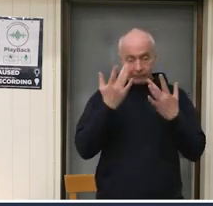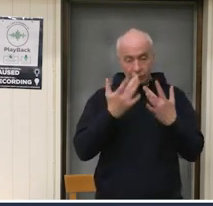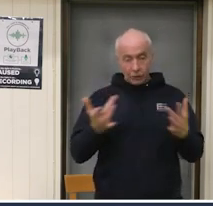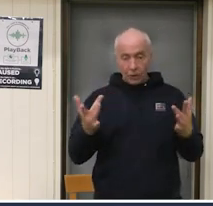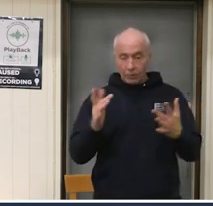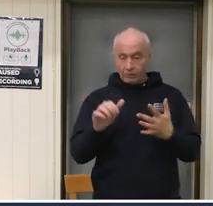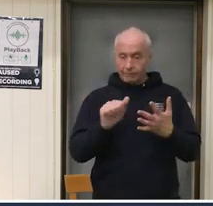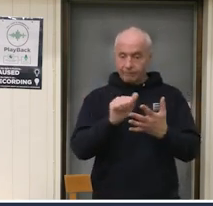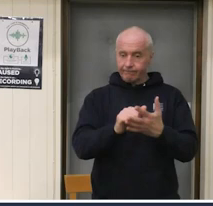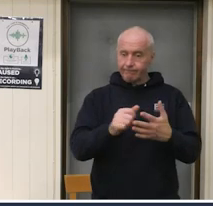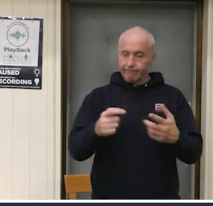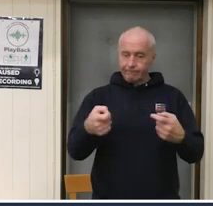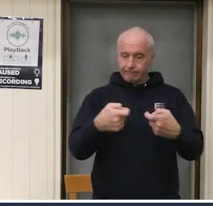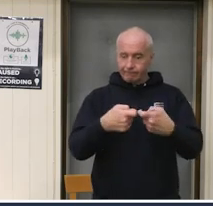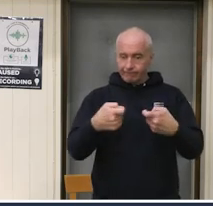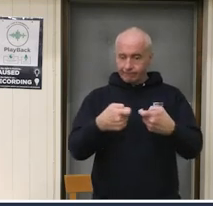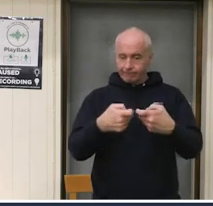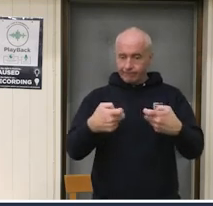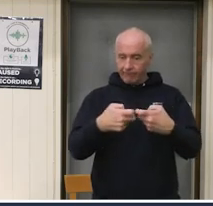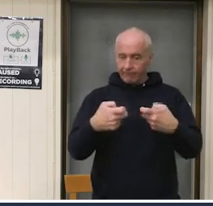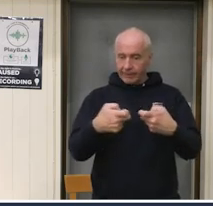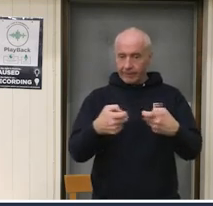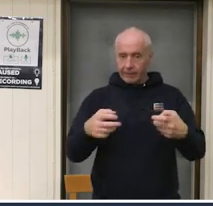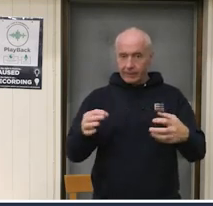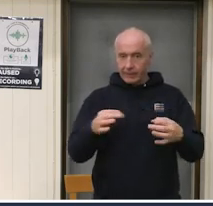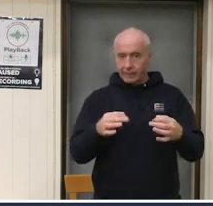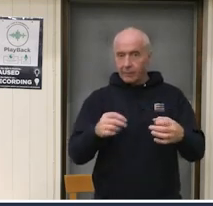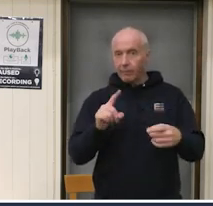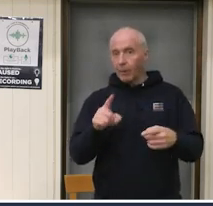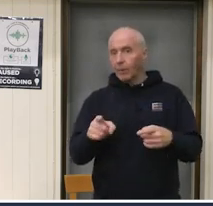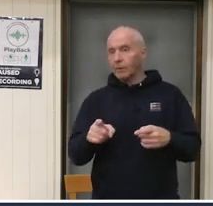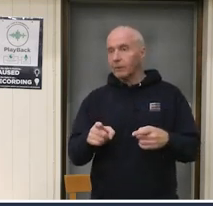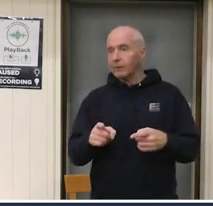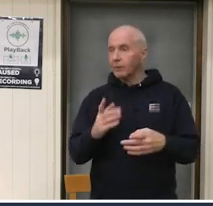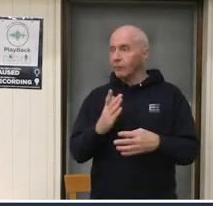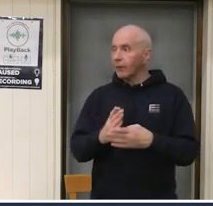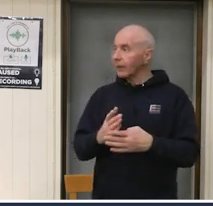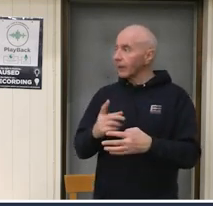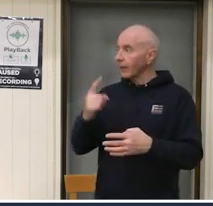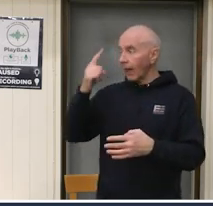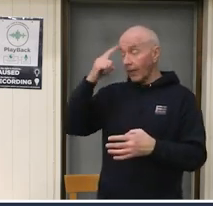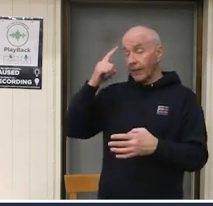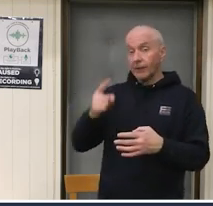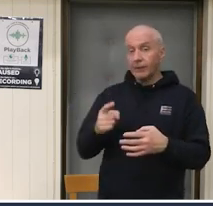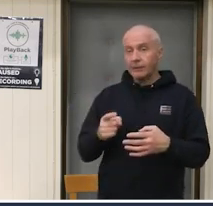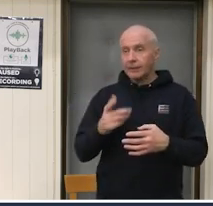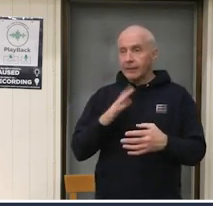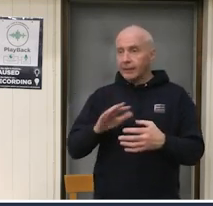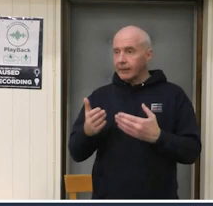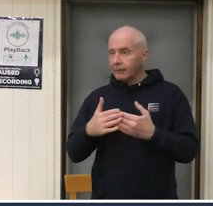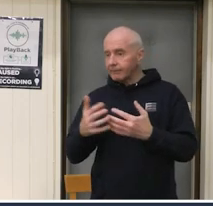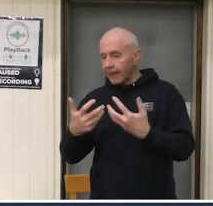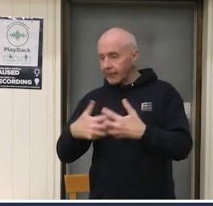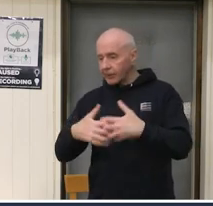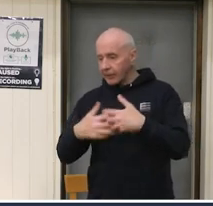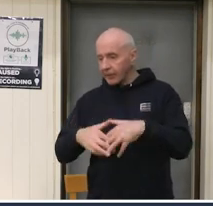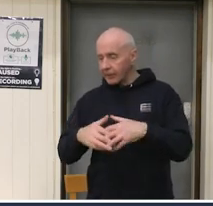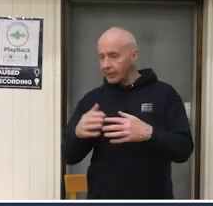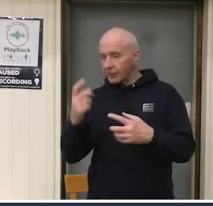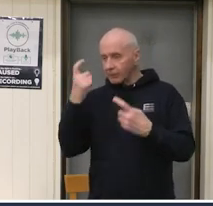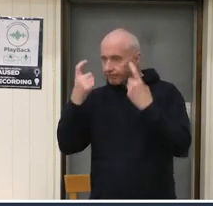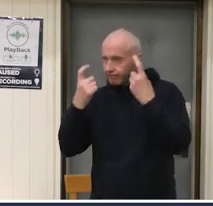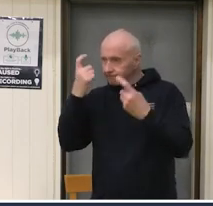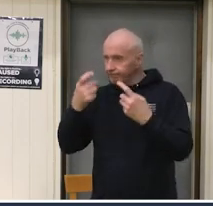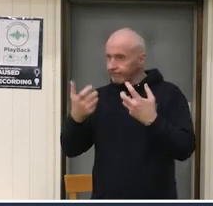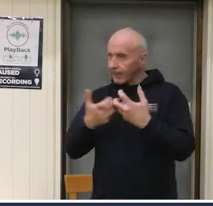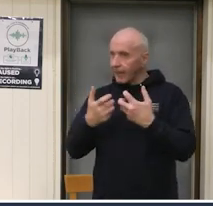problems that we have to overcome to outstrip wall plug, I think, are engineering problems, and that doesn't mean they're any easier, but they're a little bit